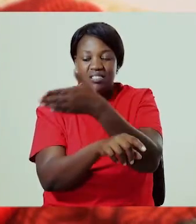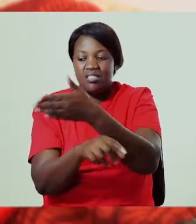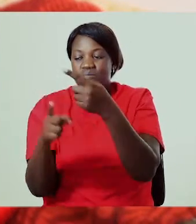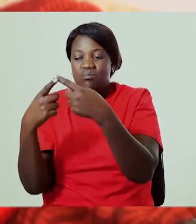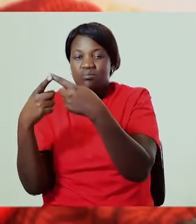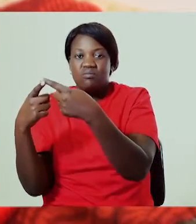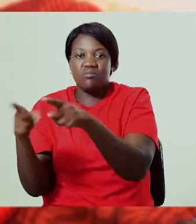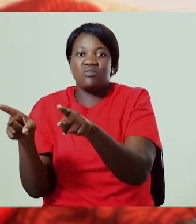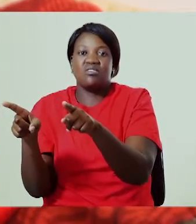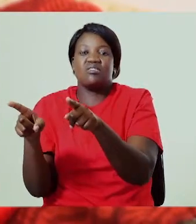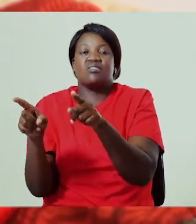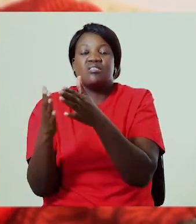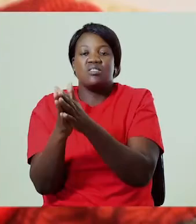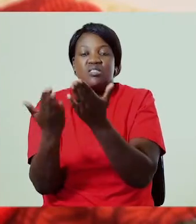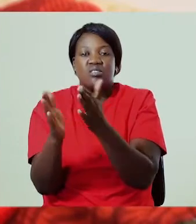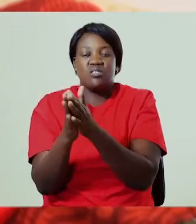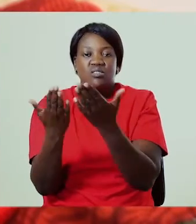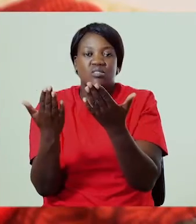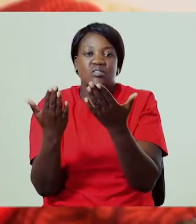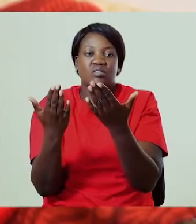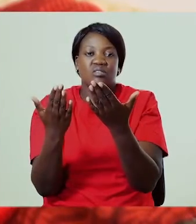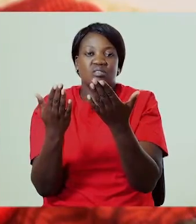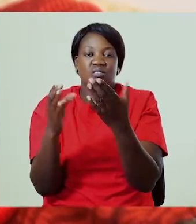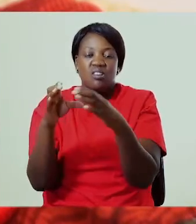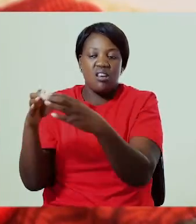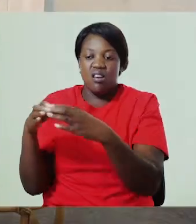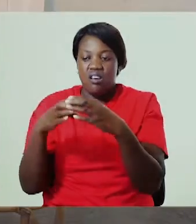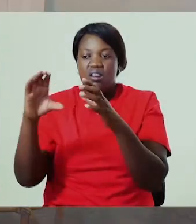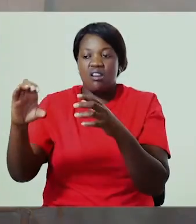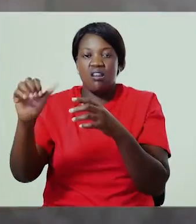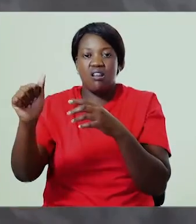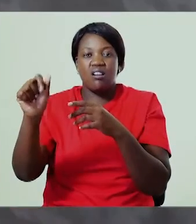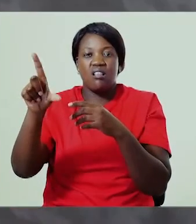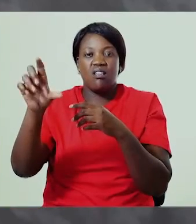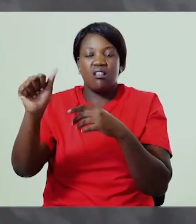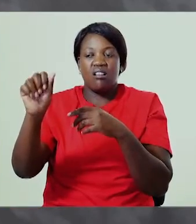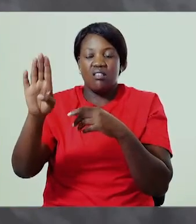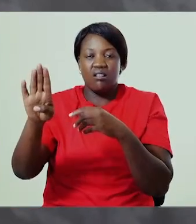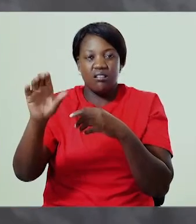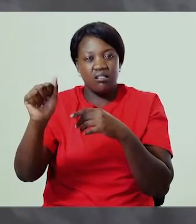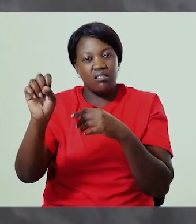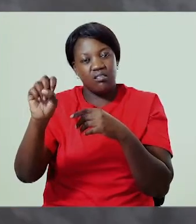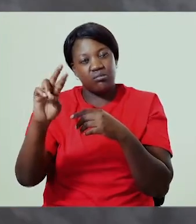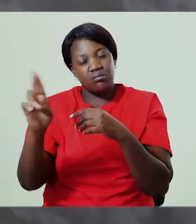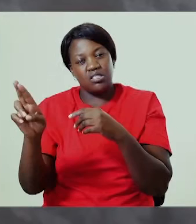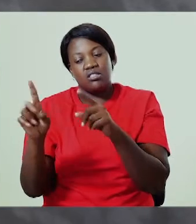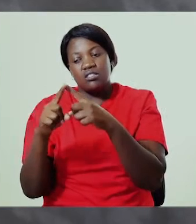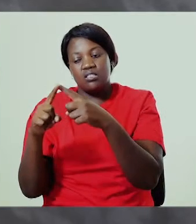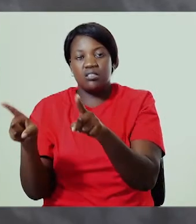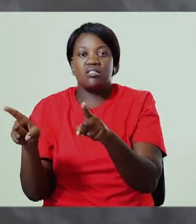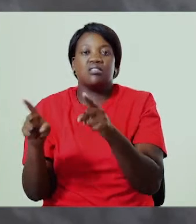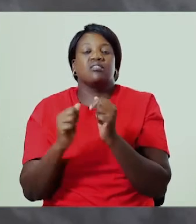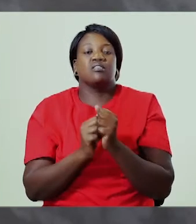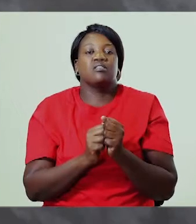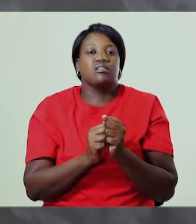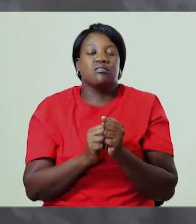Goodacre and S. Makosana, who are the authors of The Calabash. The tone is the manner in which the author